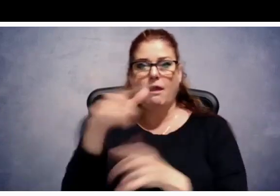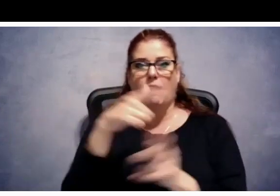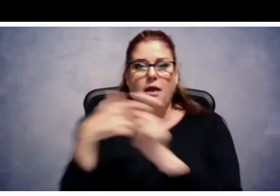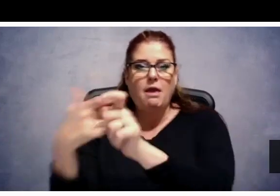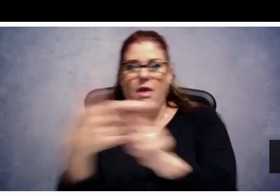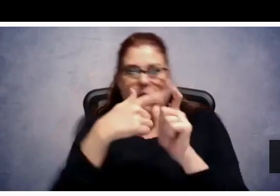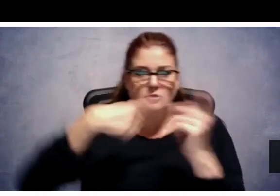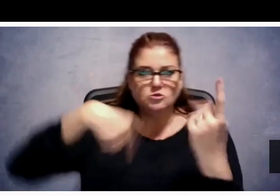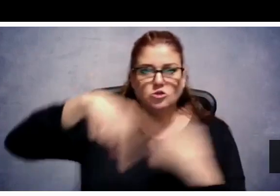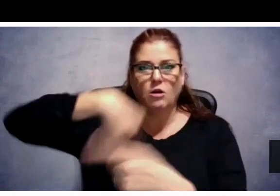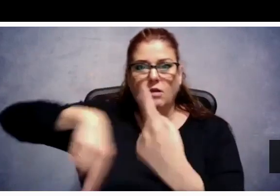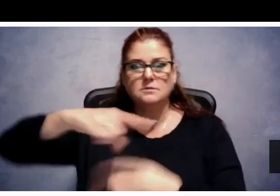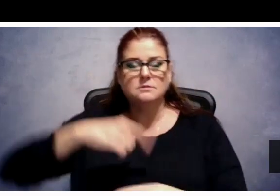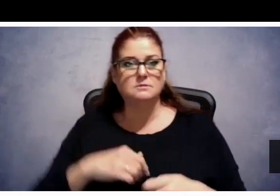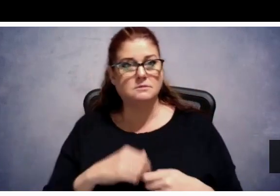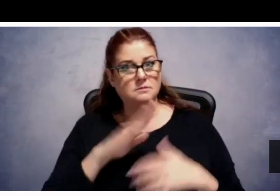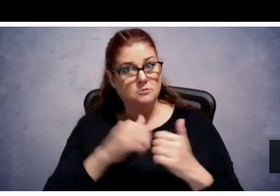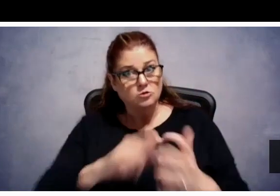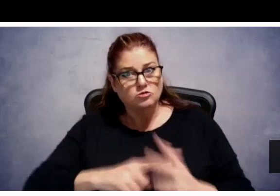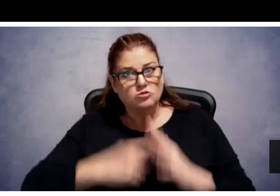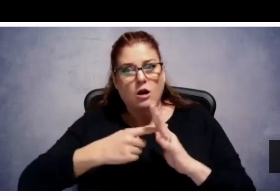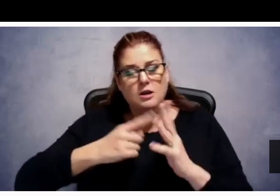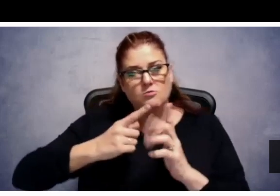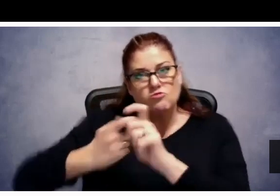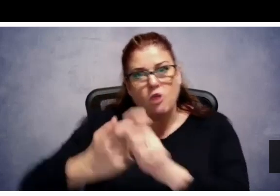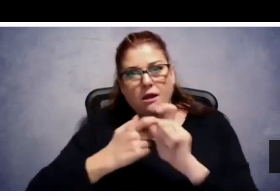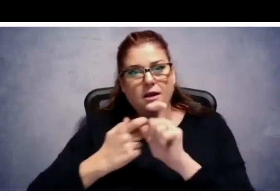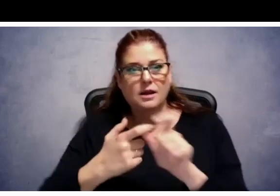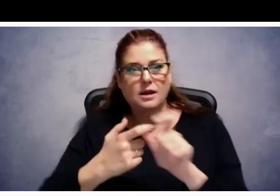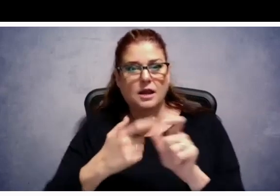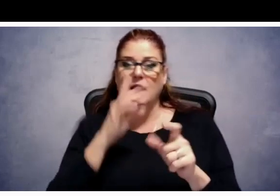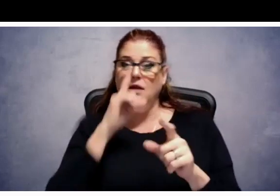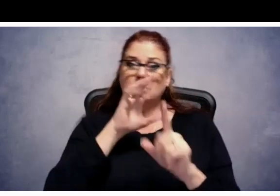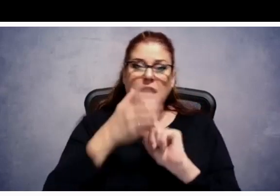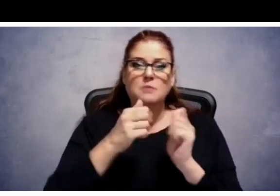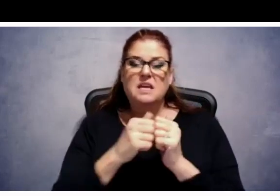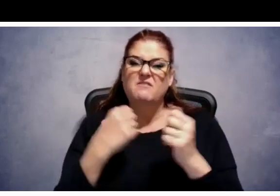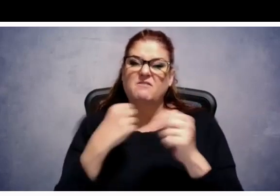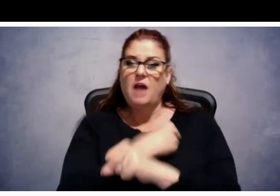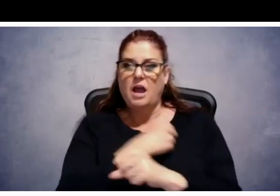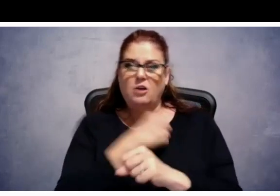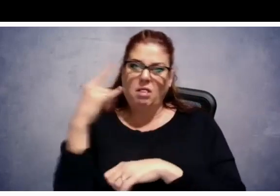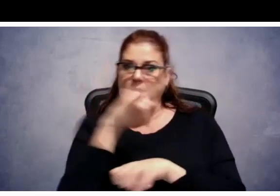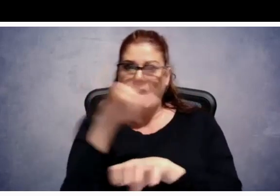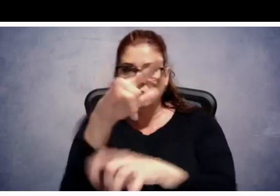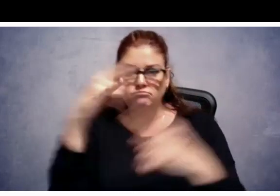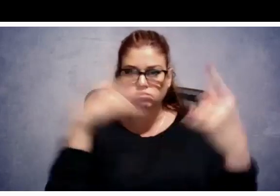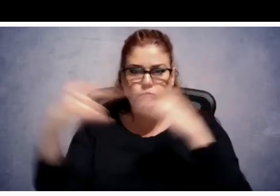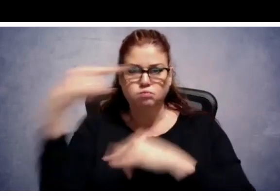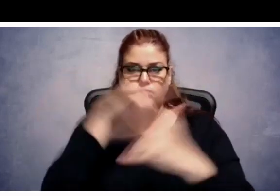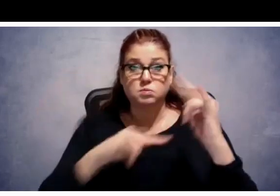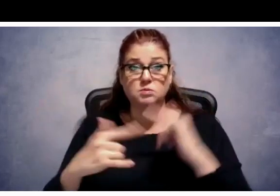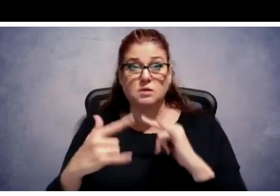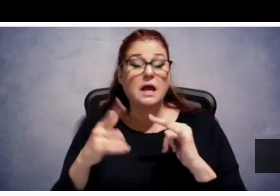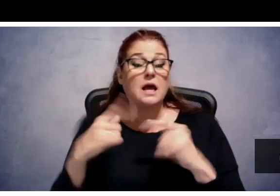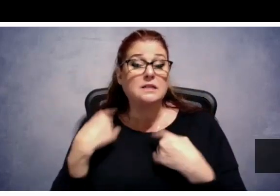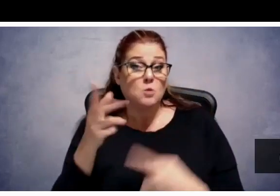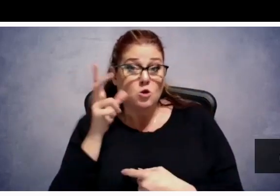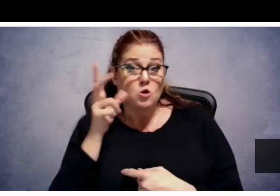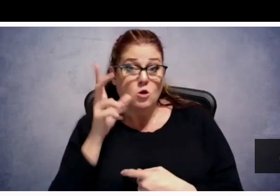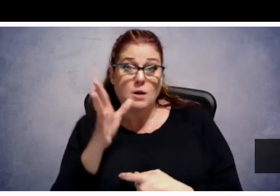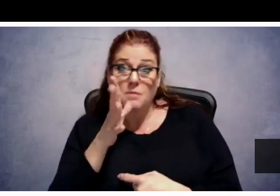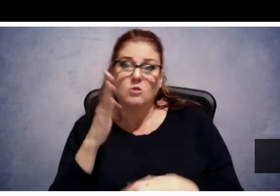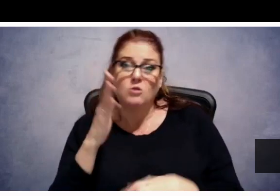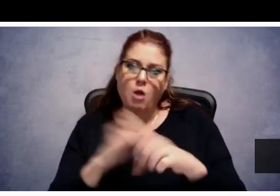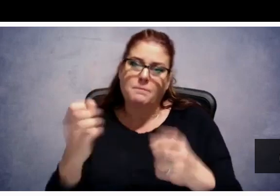circles. We all started running around pretending to be fighter jets until we heard our mothers calling